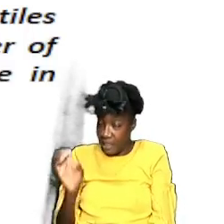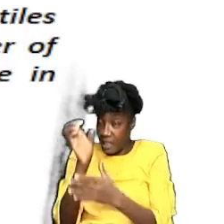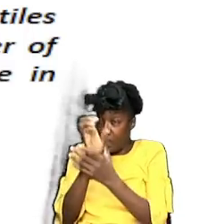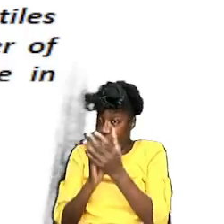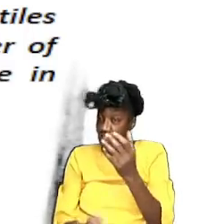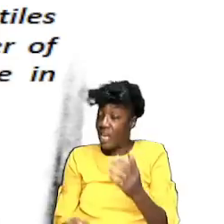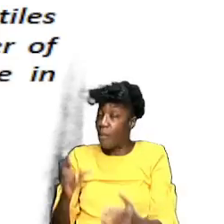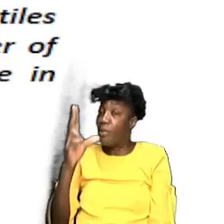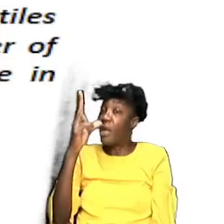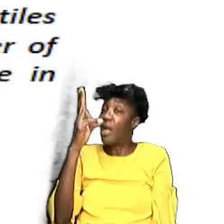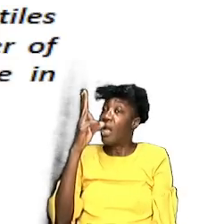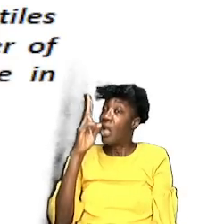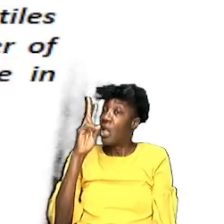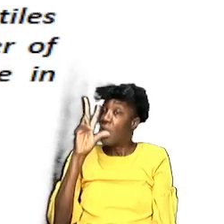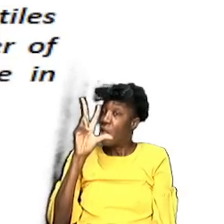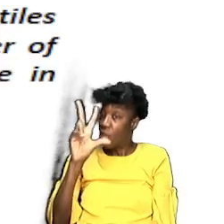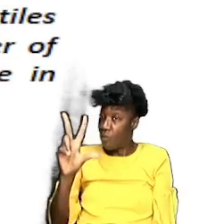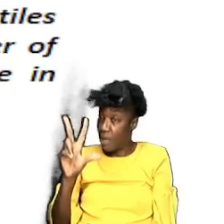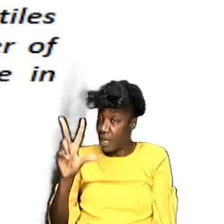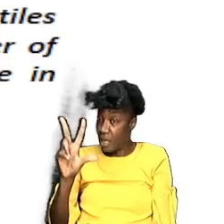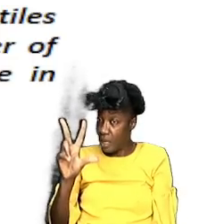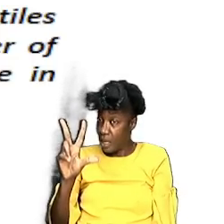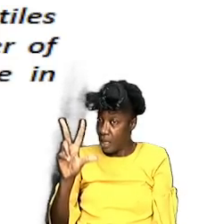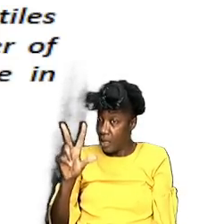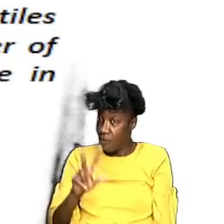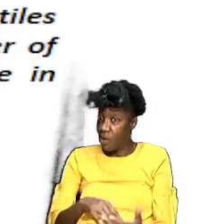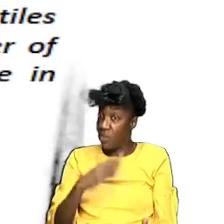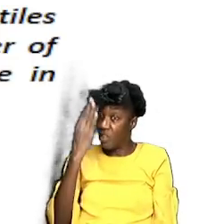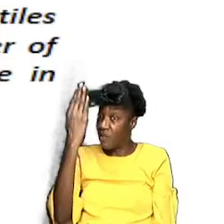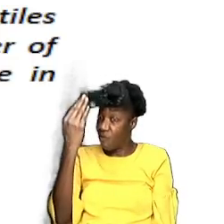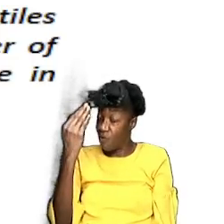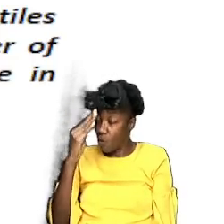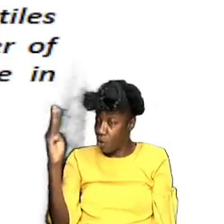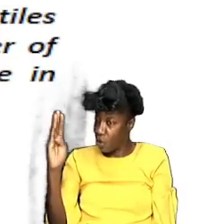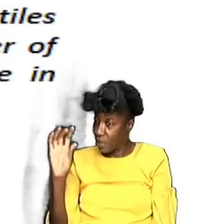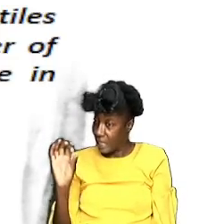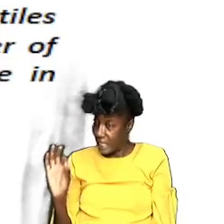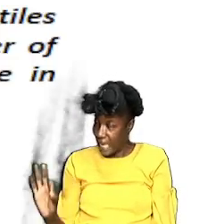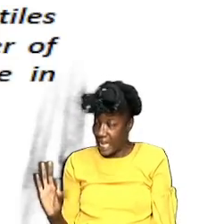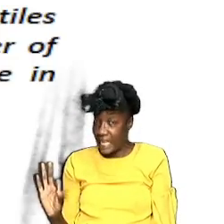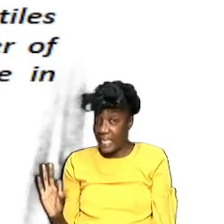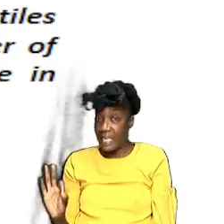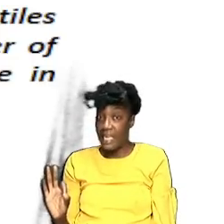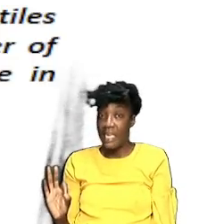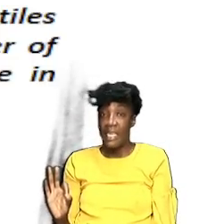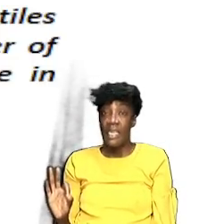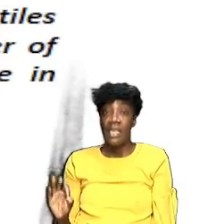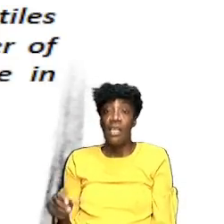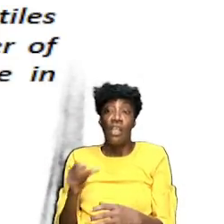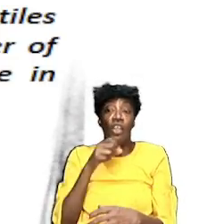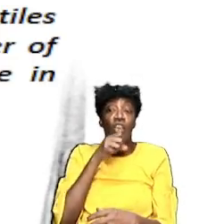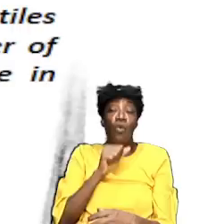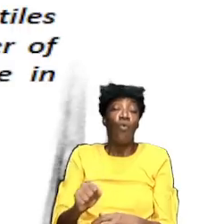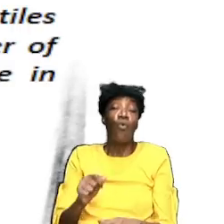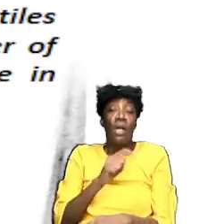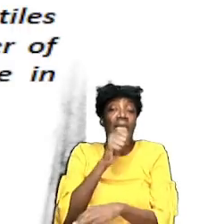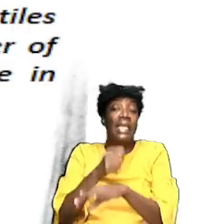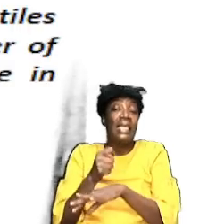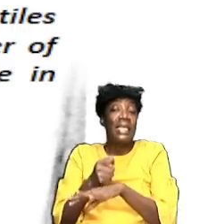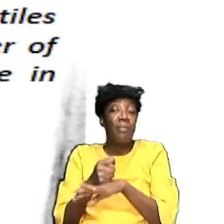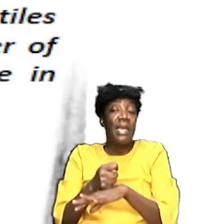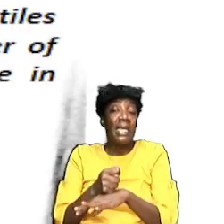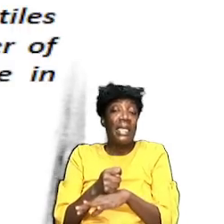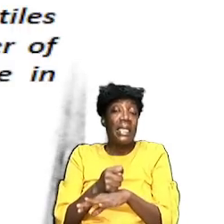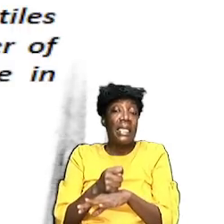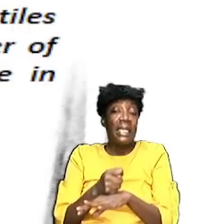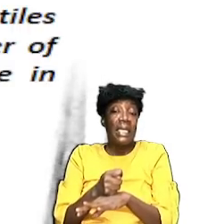and 9, we are a mystery. Praise God. The Old Testament saints did not know about the church. As a matter of fact,